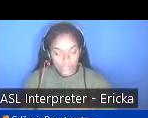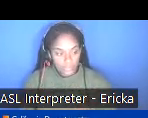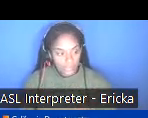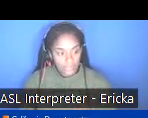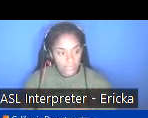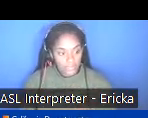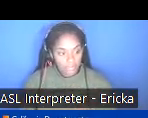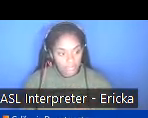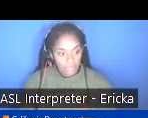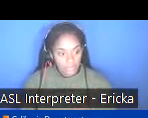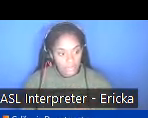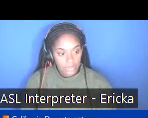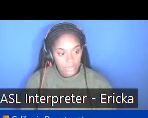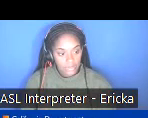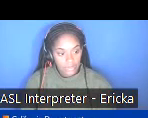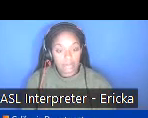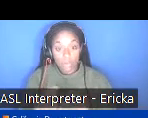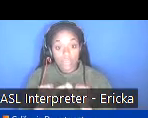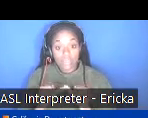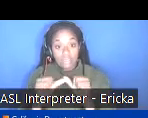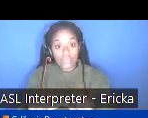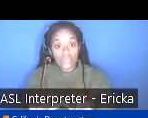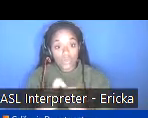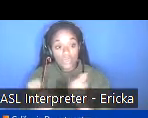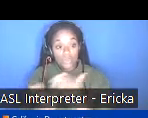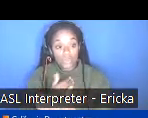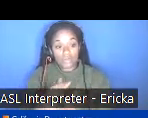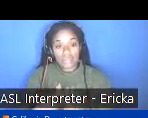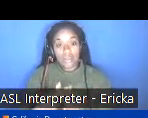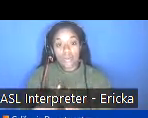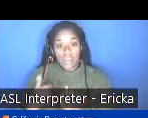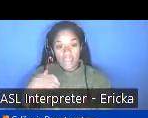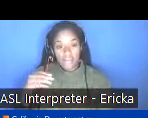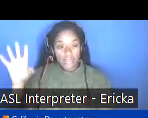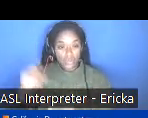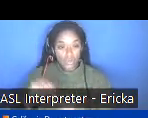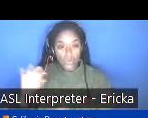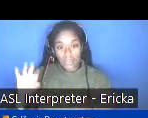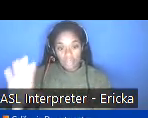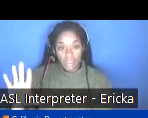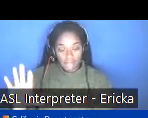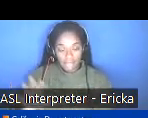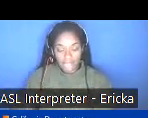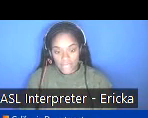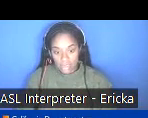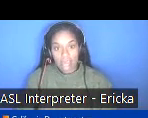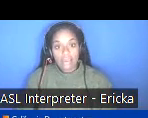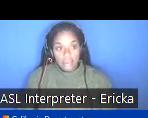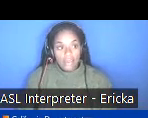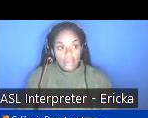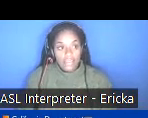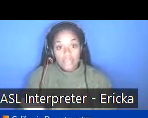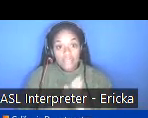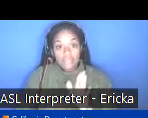So I want to move forward now to the new initiatives, 95 new initiatives that have been developed across our 5